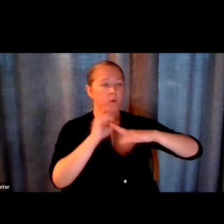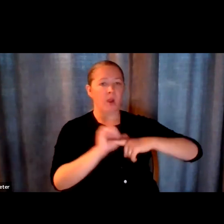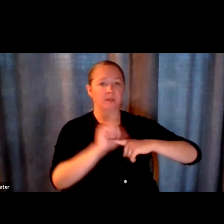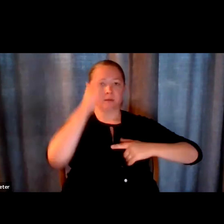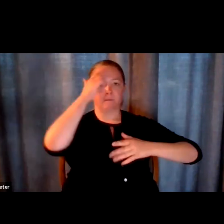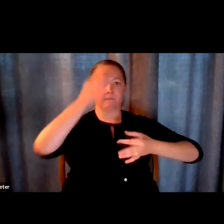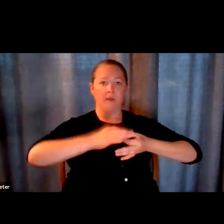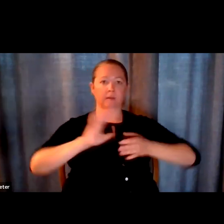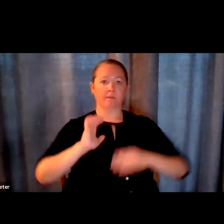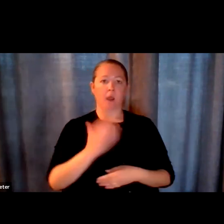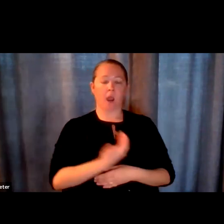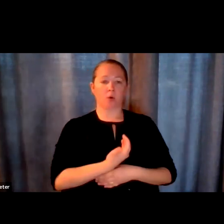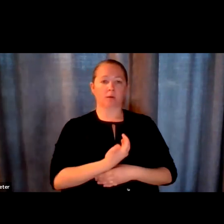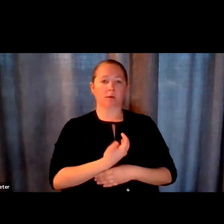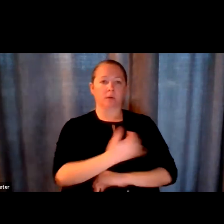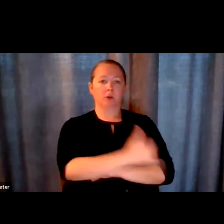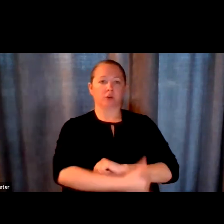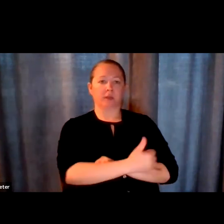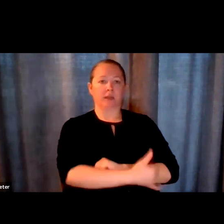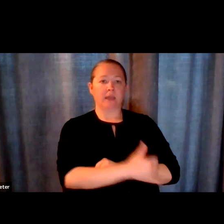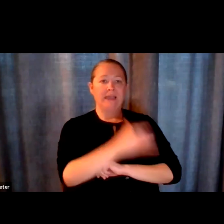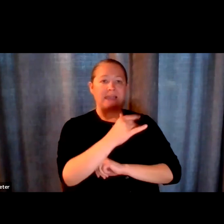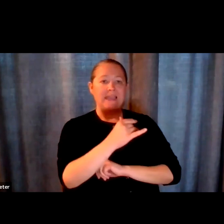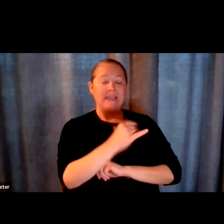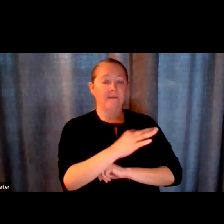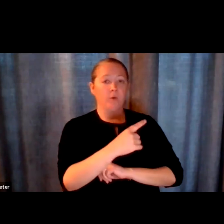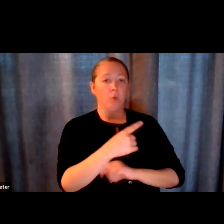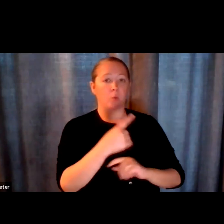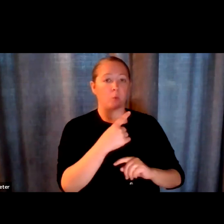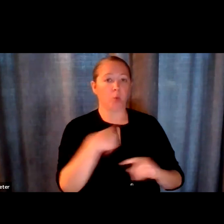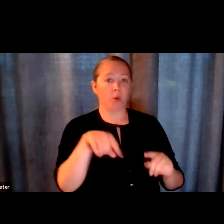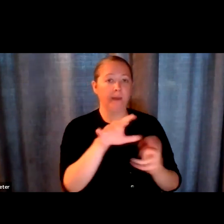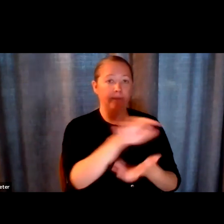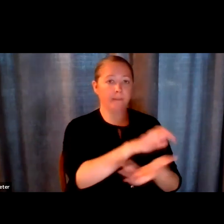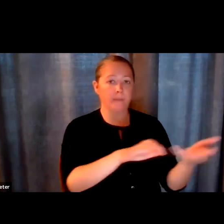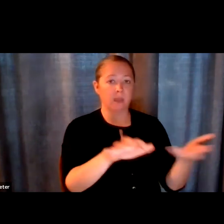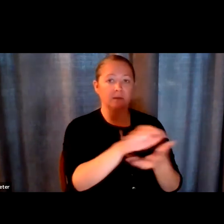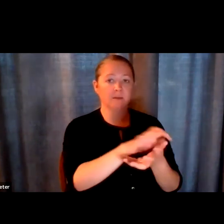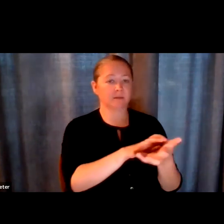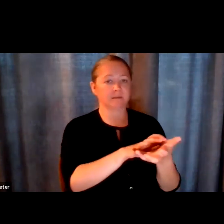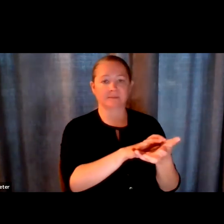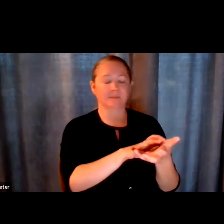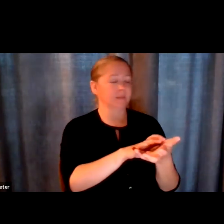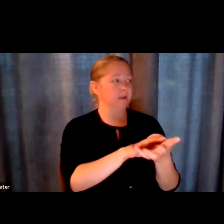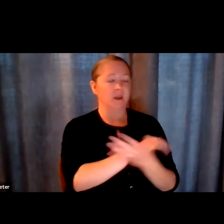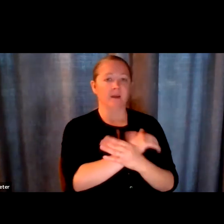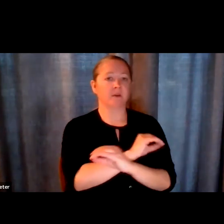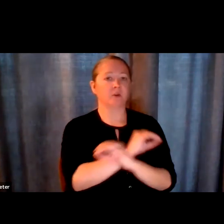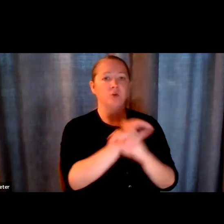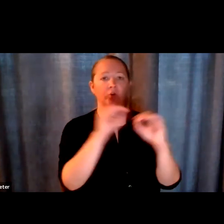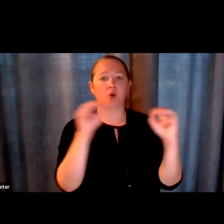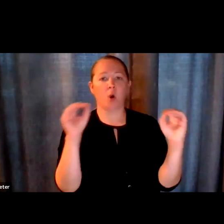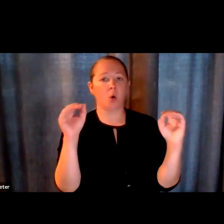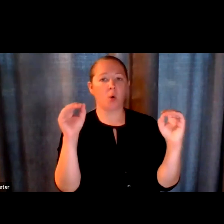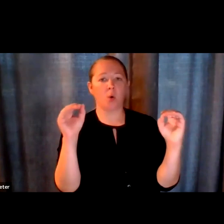country. If we undermine that, we will become a theocracy, and there is no theocracy